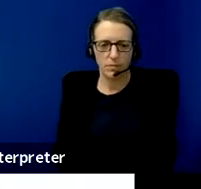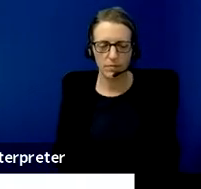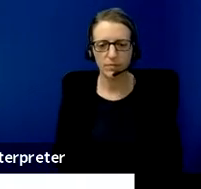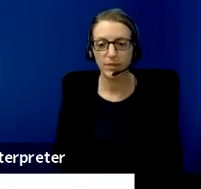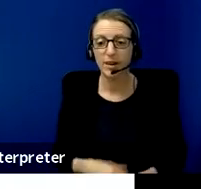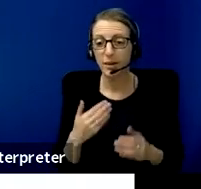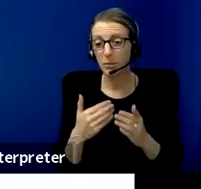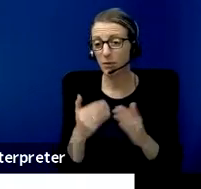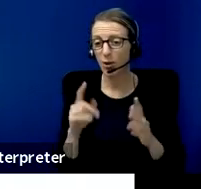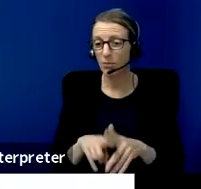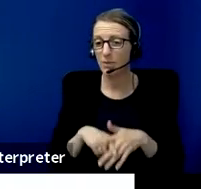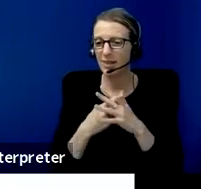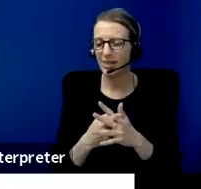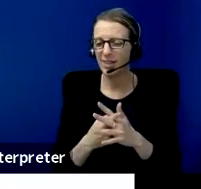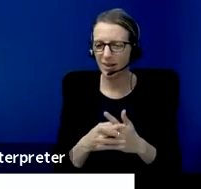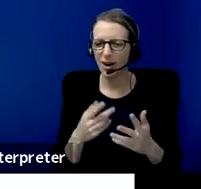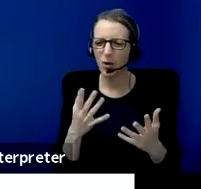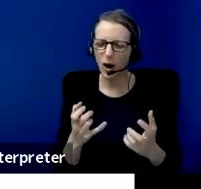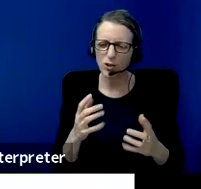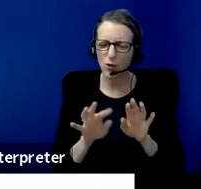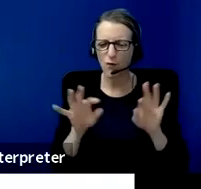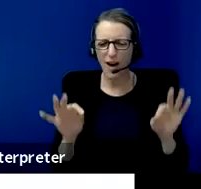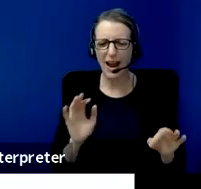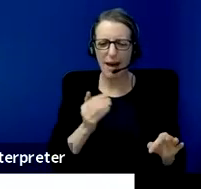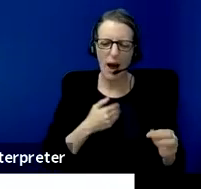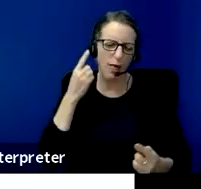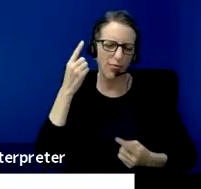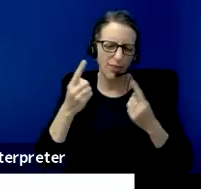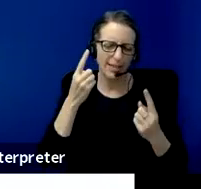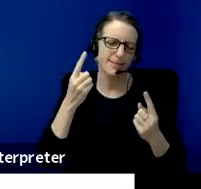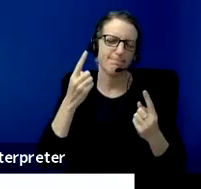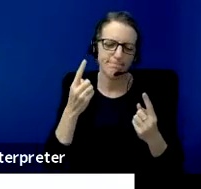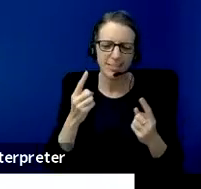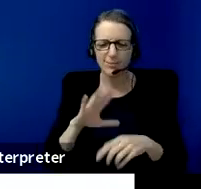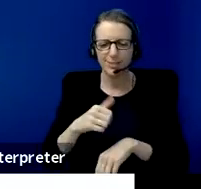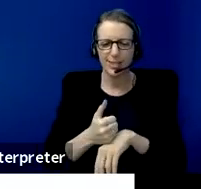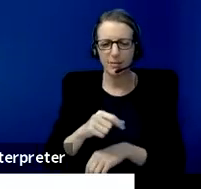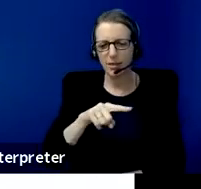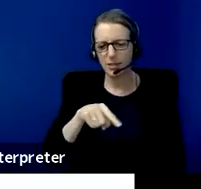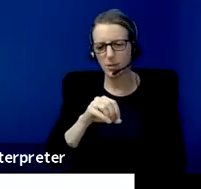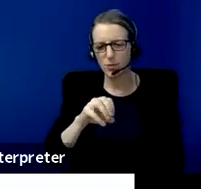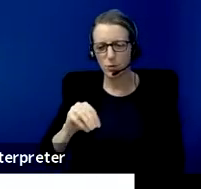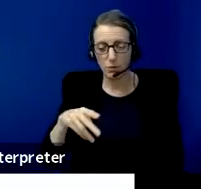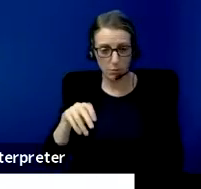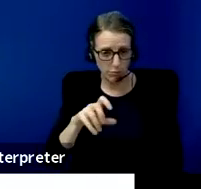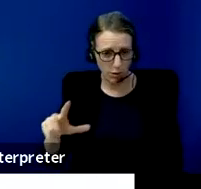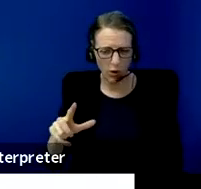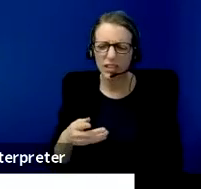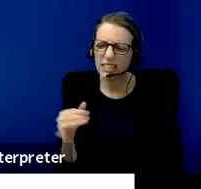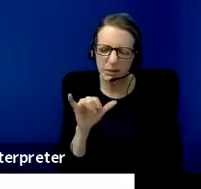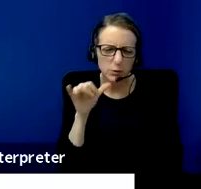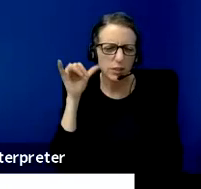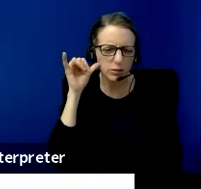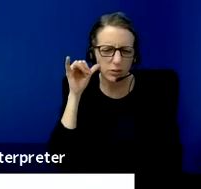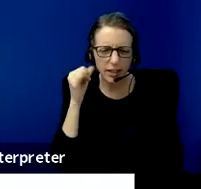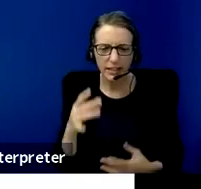Before we begin, we want to always frame our thinking, so we are going to use a Zoom poll. And the Zoom polling feature is similar to what we did yesterday,